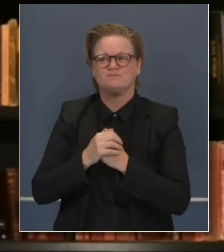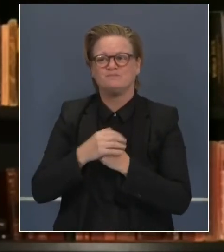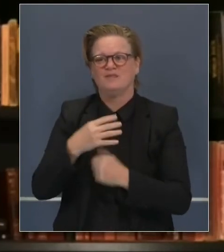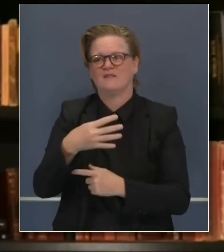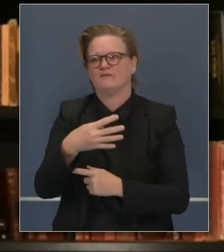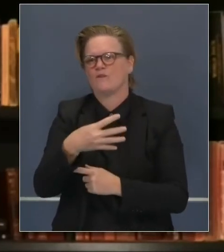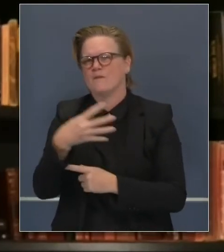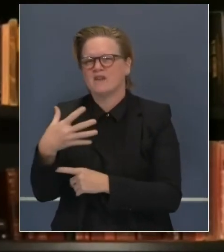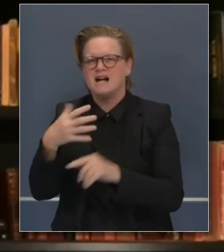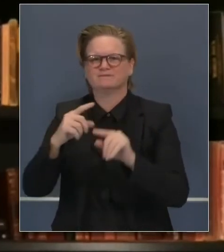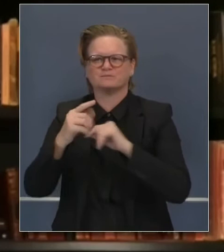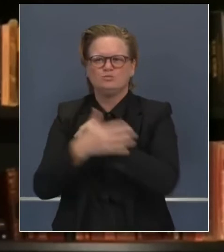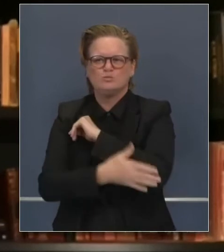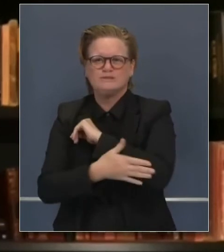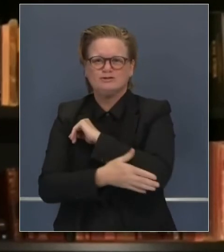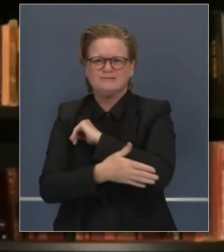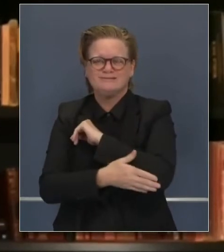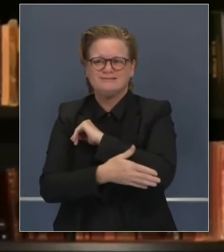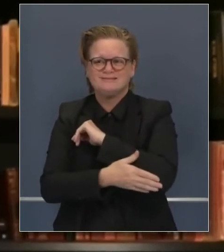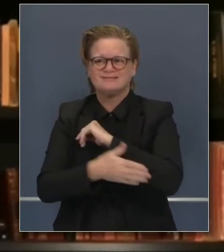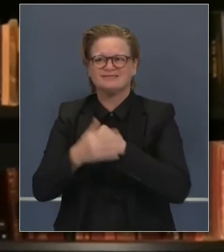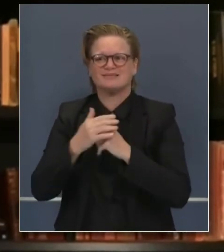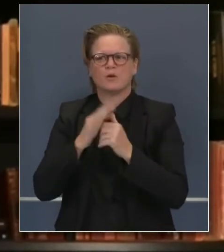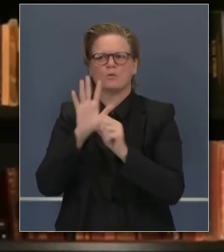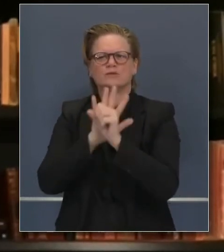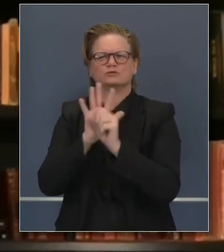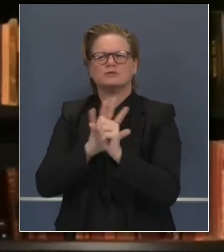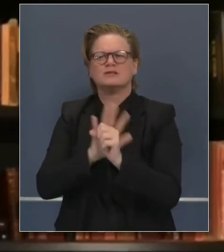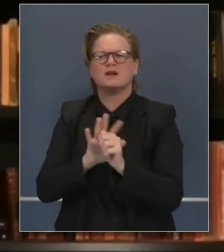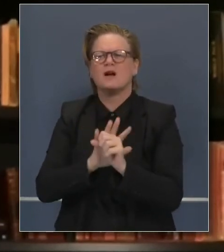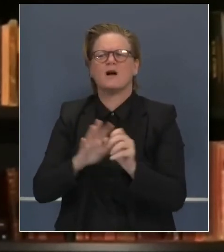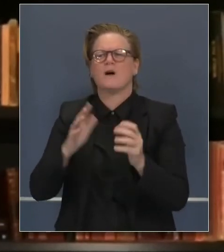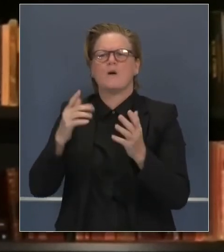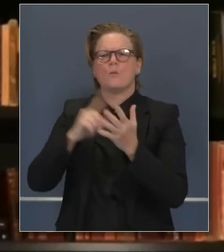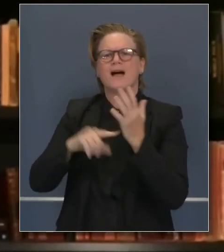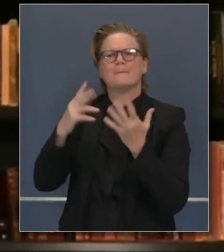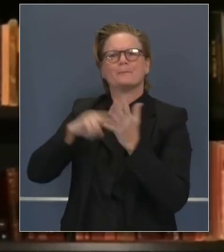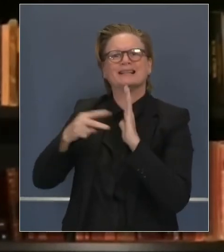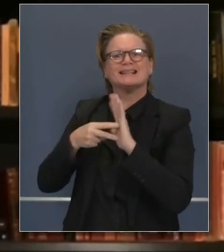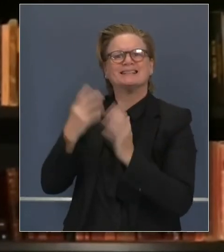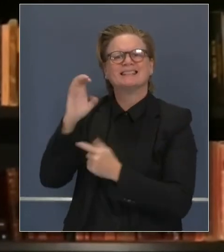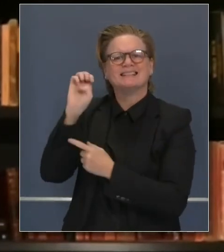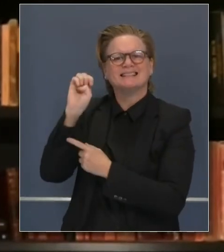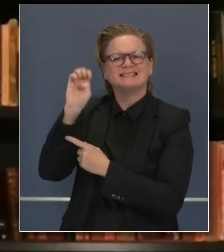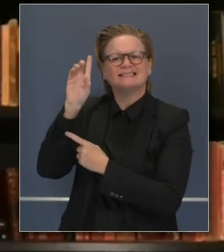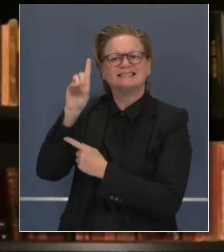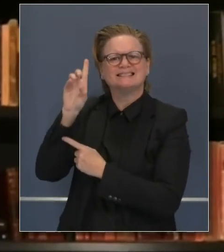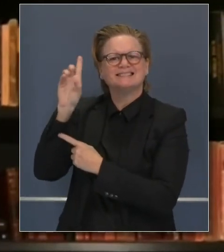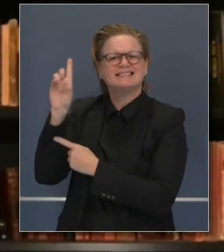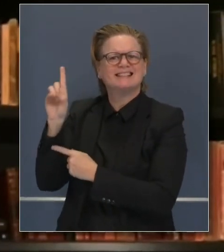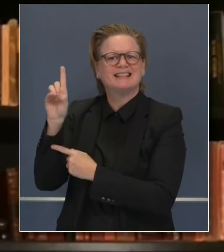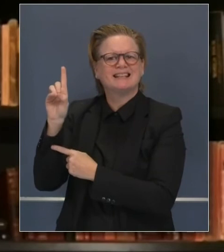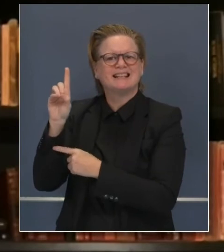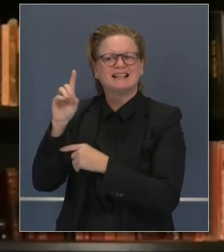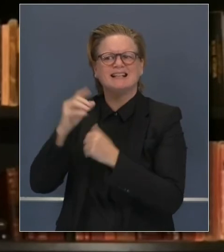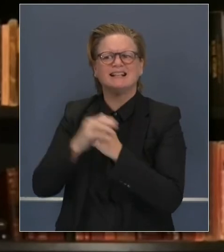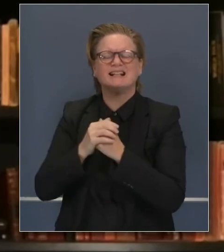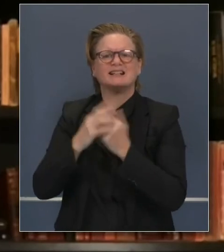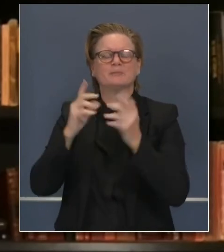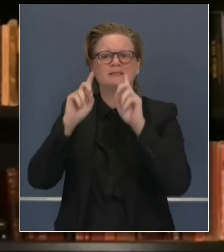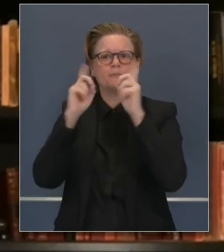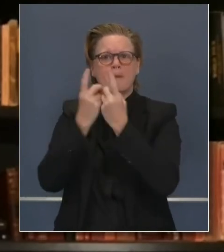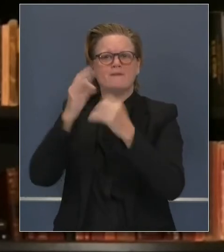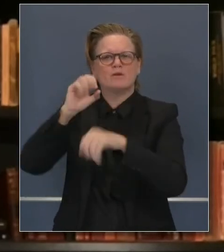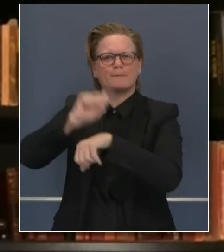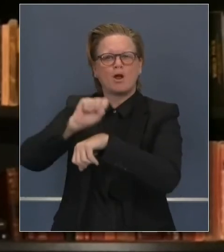the situation with EDD? Frankly, it is still a bit of a mess. More stay-at-home orders likely mean more layoffs. We already have frozen payments.